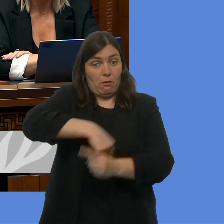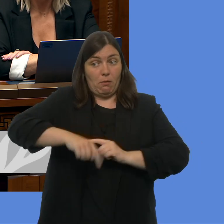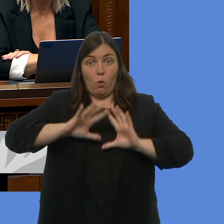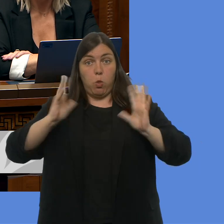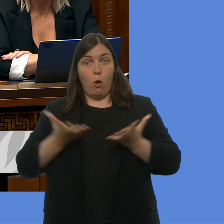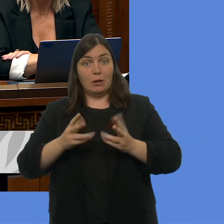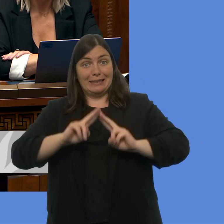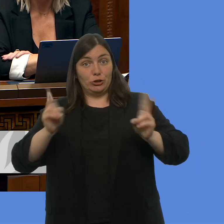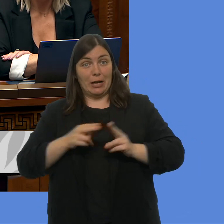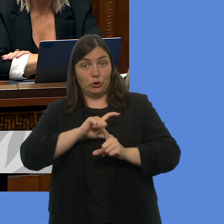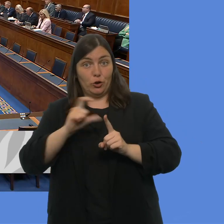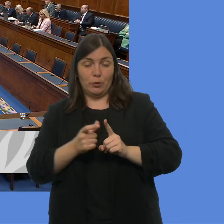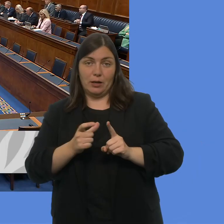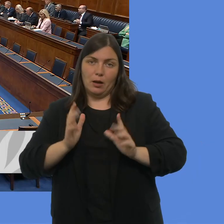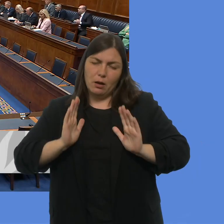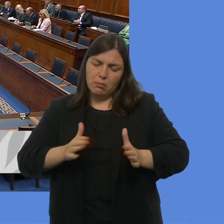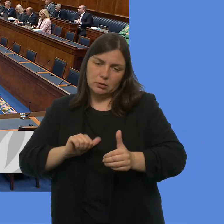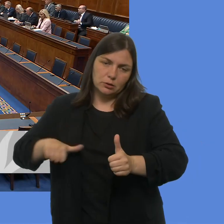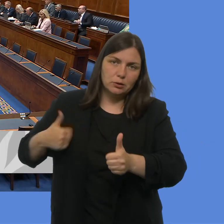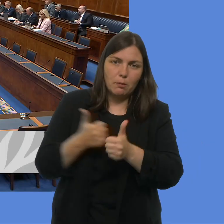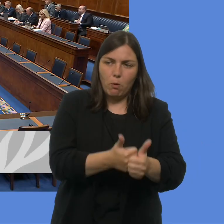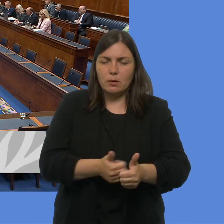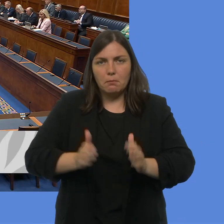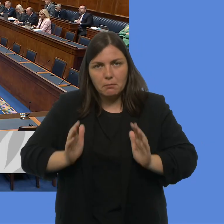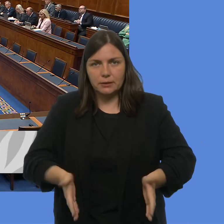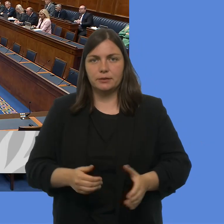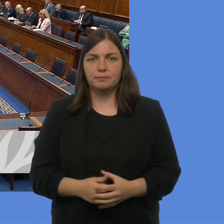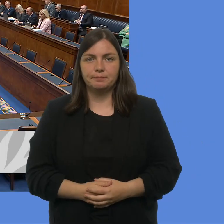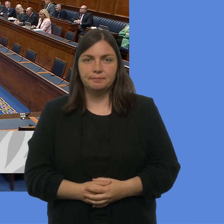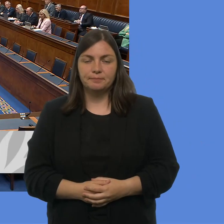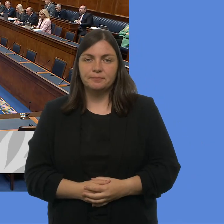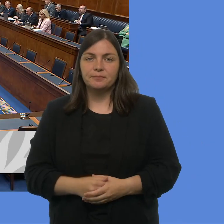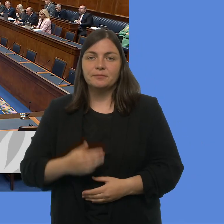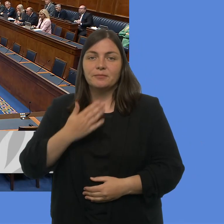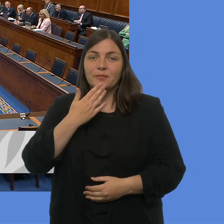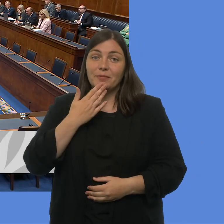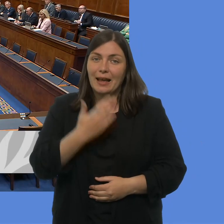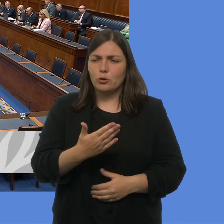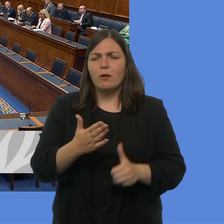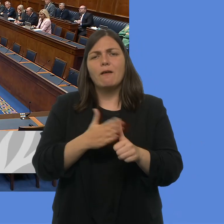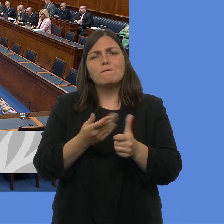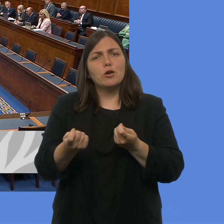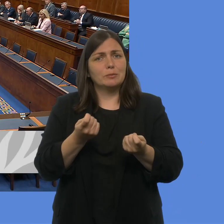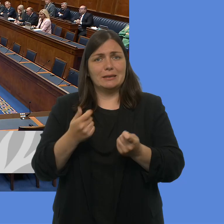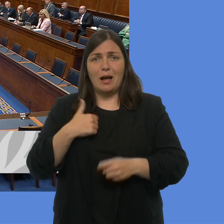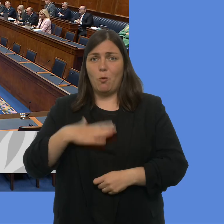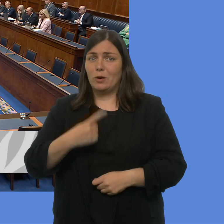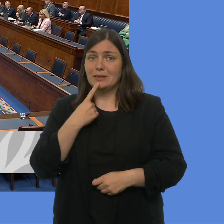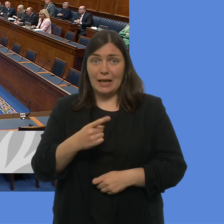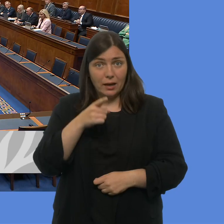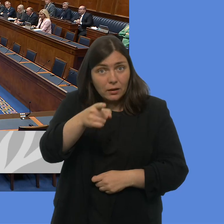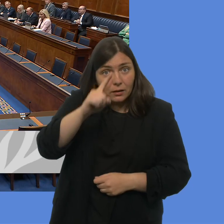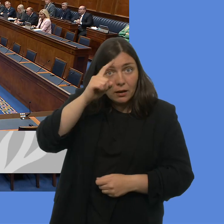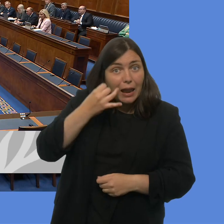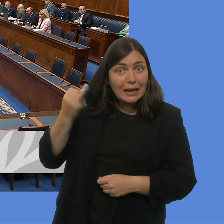in terms of bringing this to an end. Thank you. I call Matthew O'Toole. Deputy Speaker, First Minister, let me say I agree with your decision not to go to the banquet. I think it